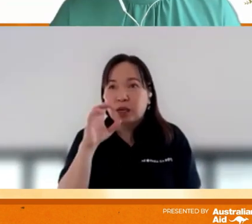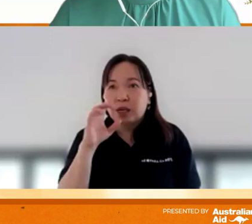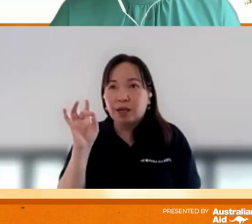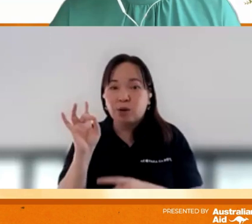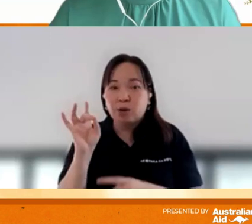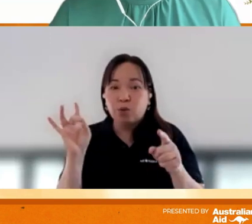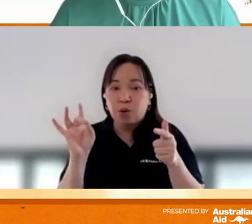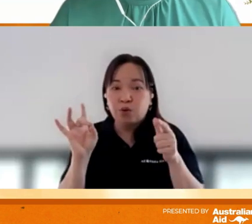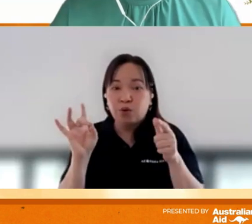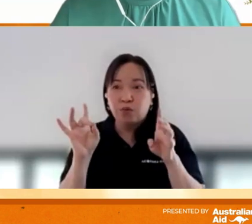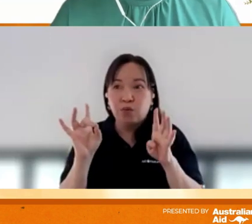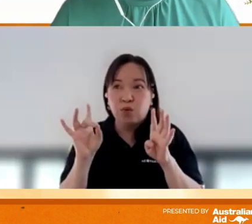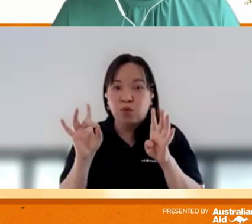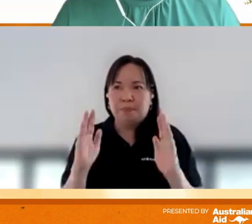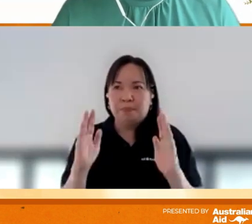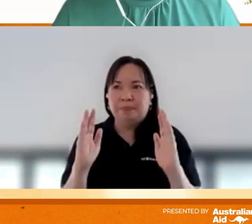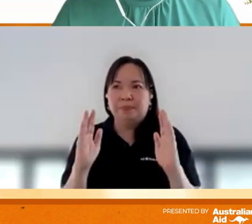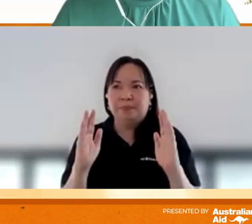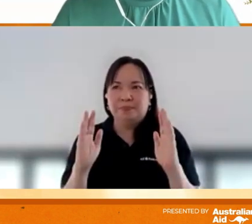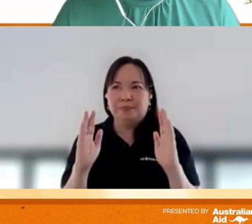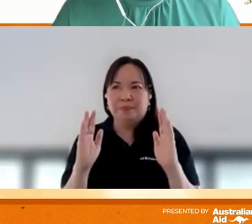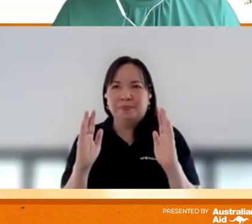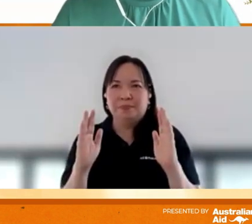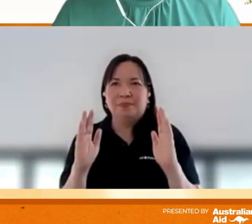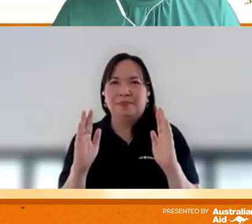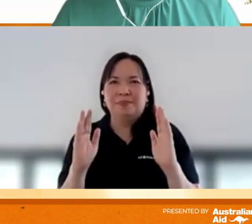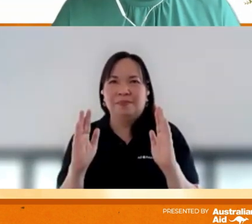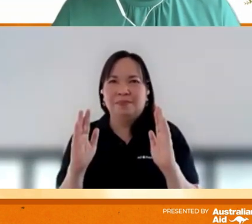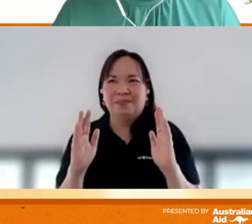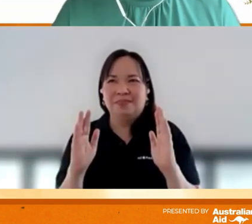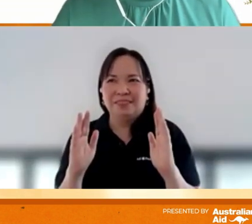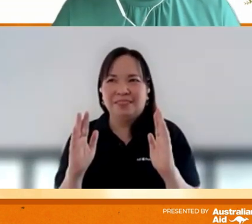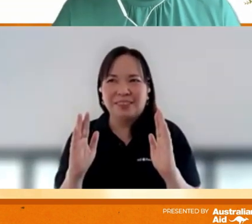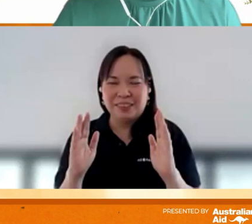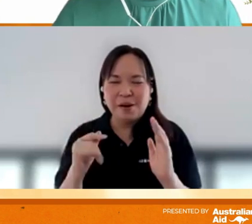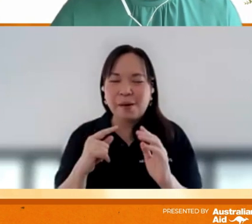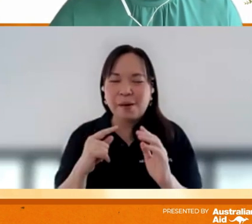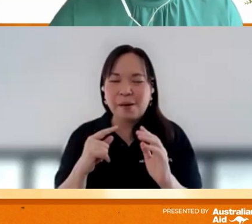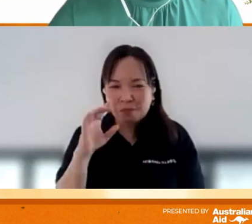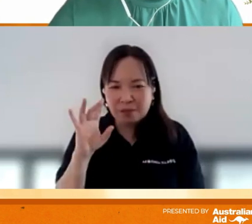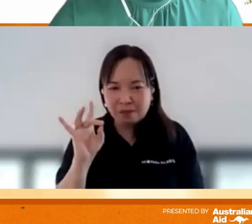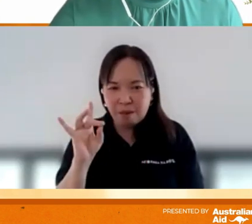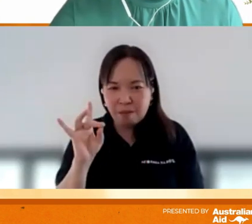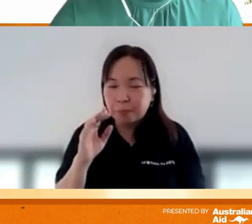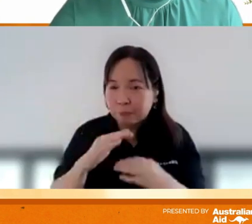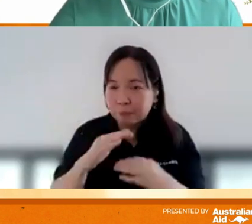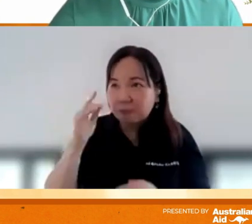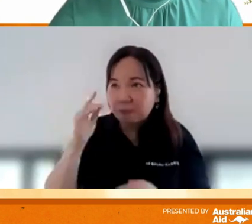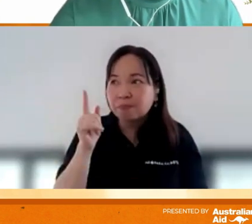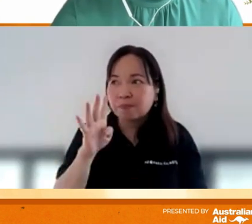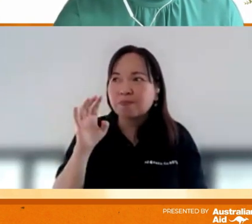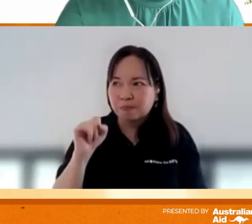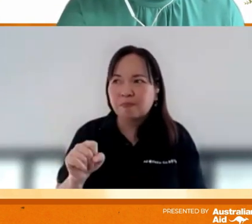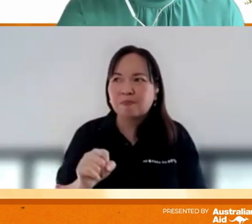old. Yung ASQ can be used for 8 years old and up until 24 years